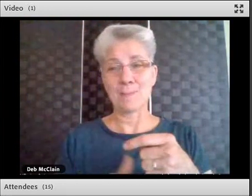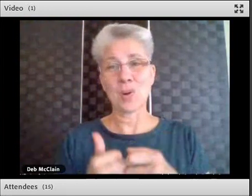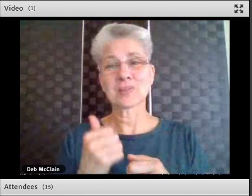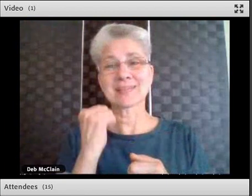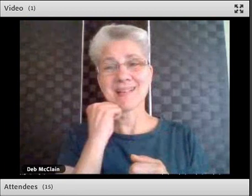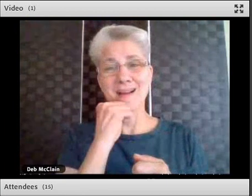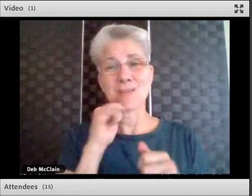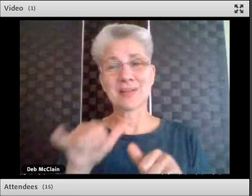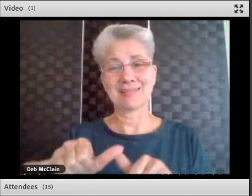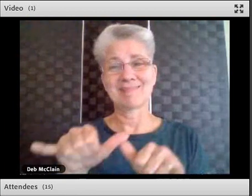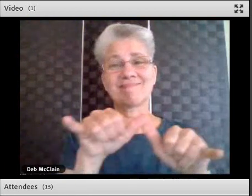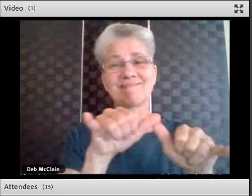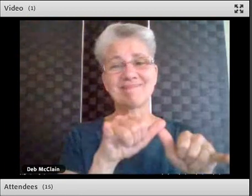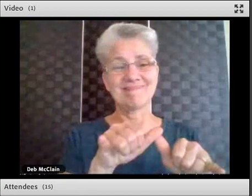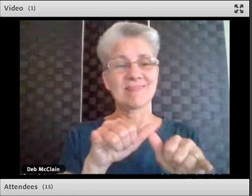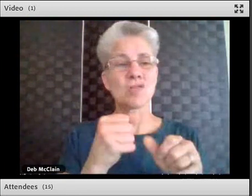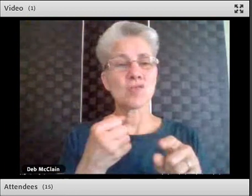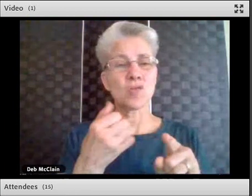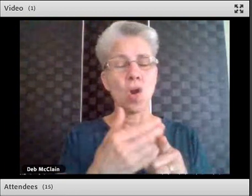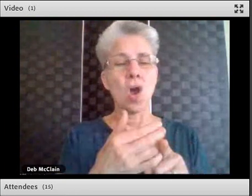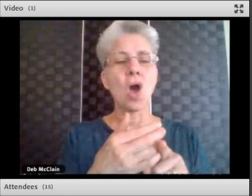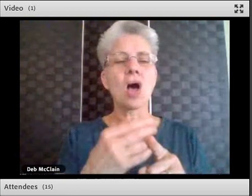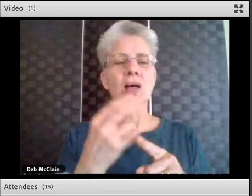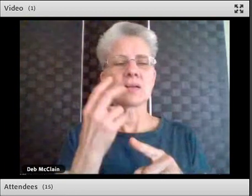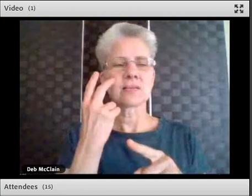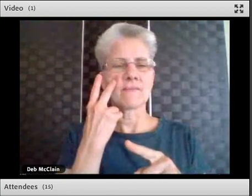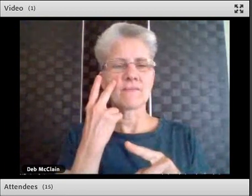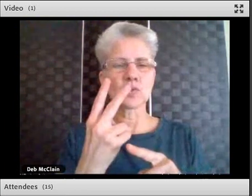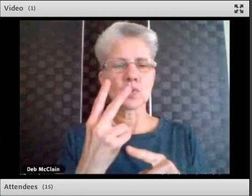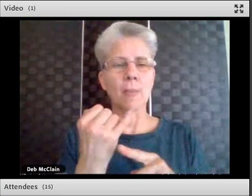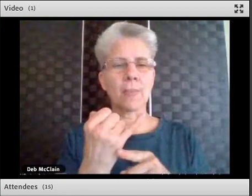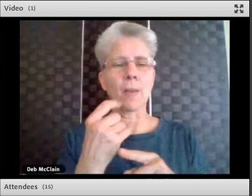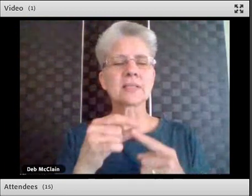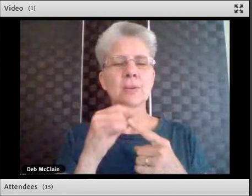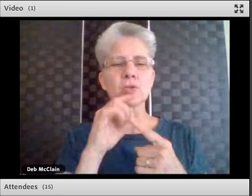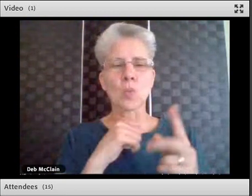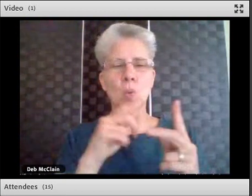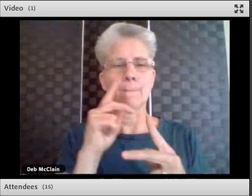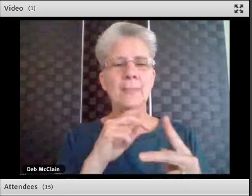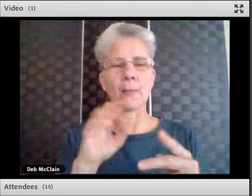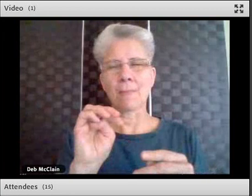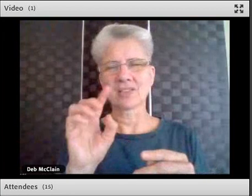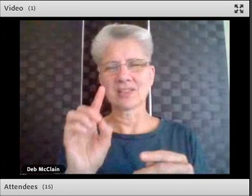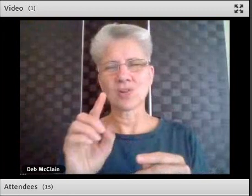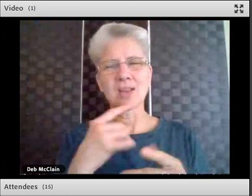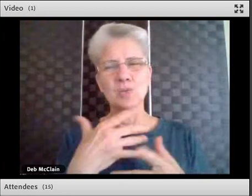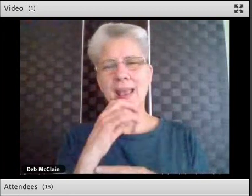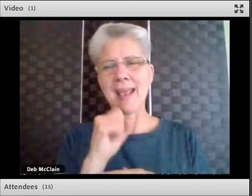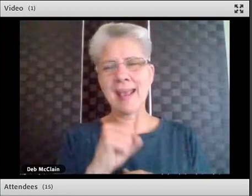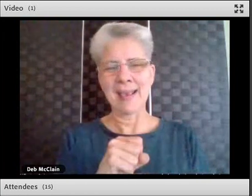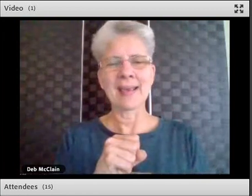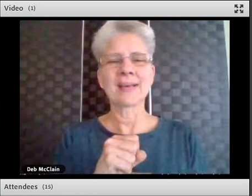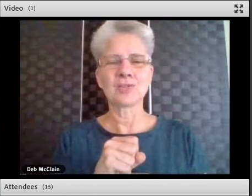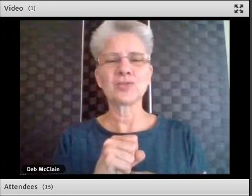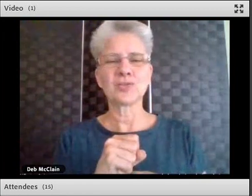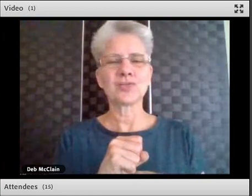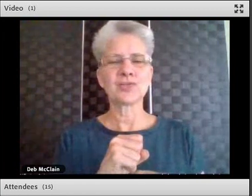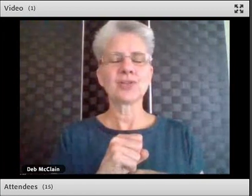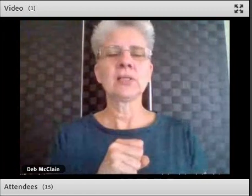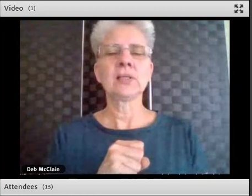common cause of visual impairment, particularly among older people, because as you age, the